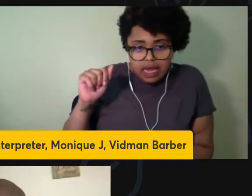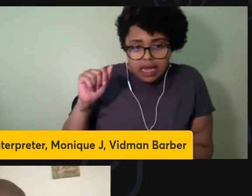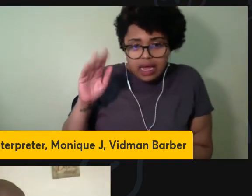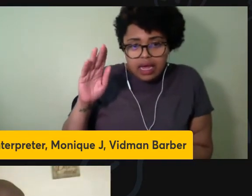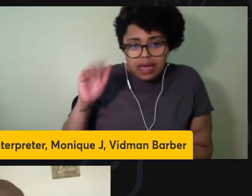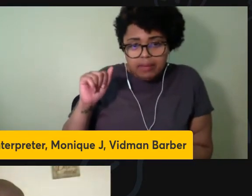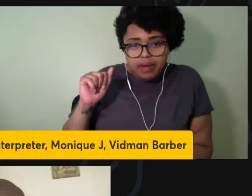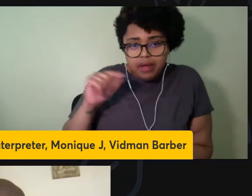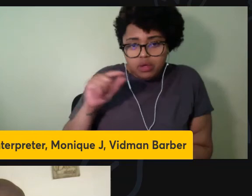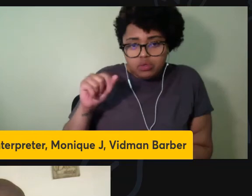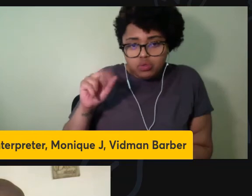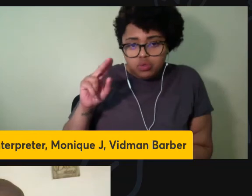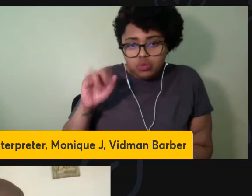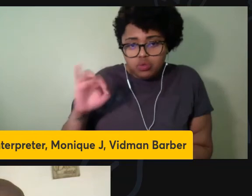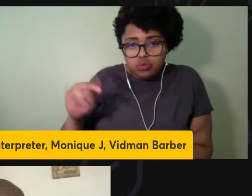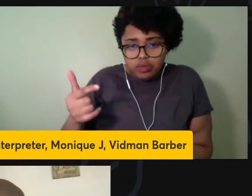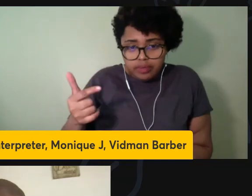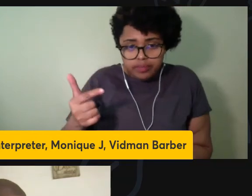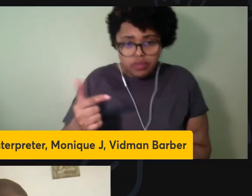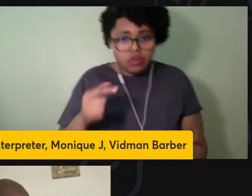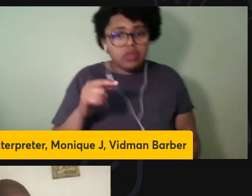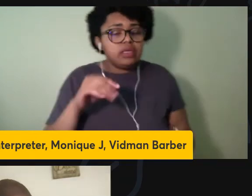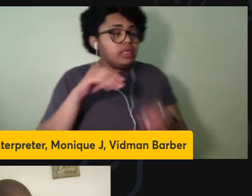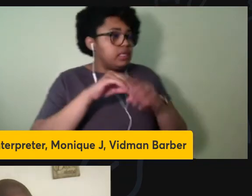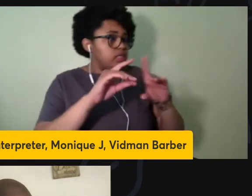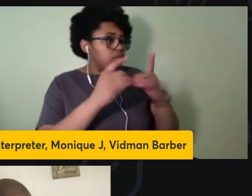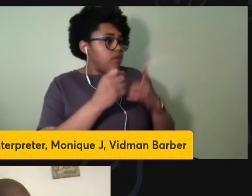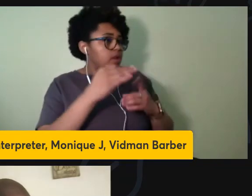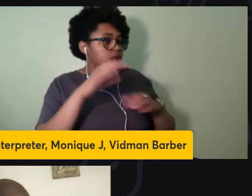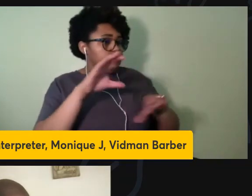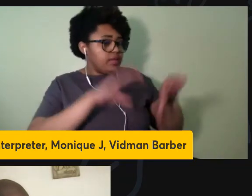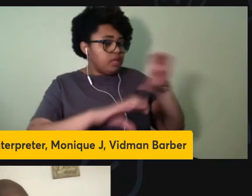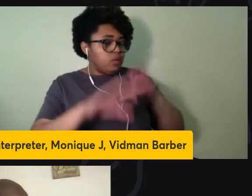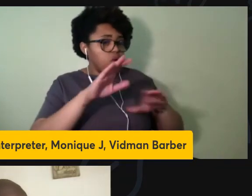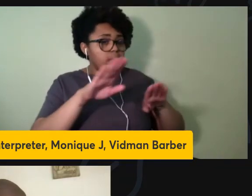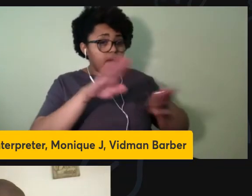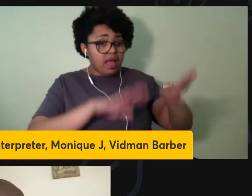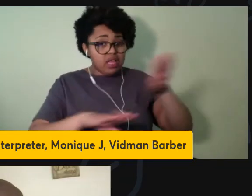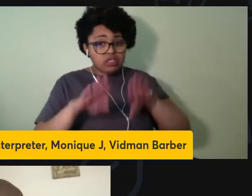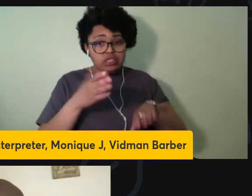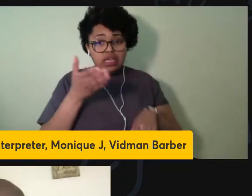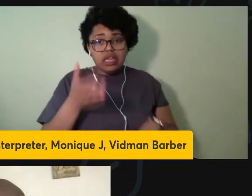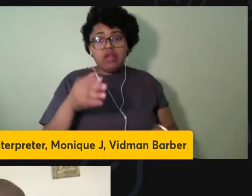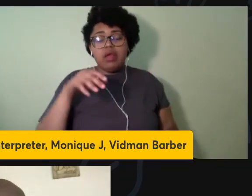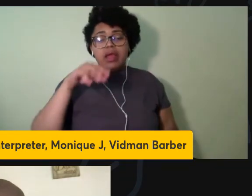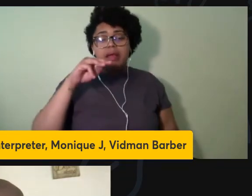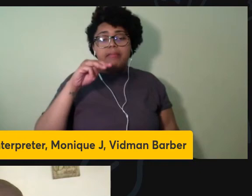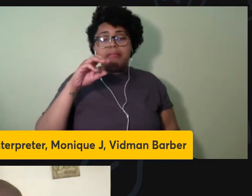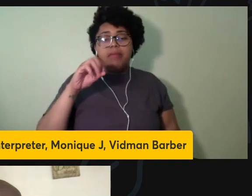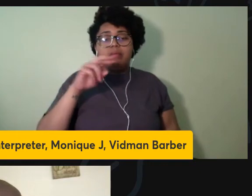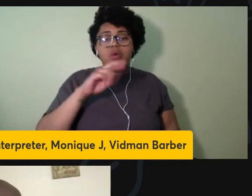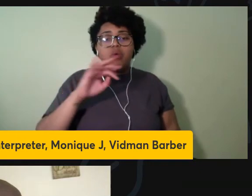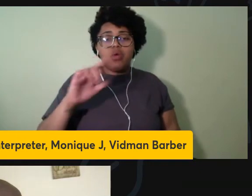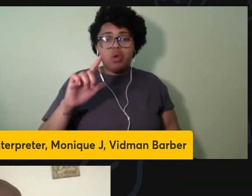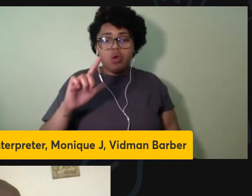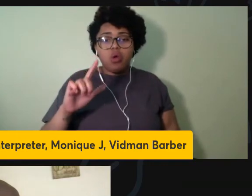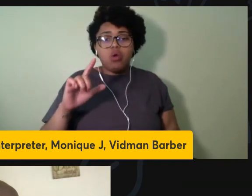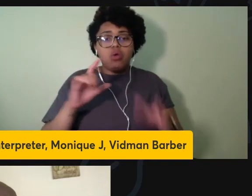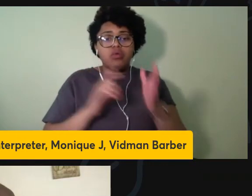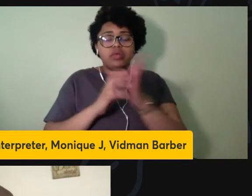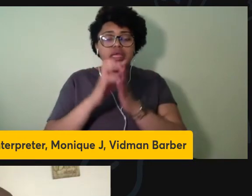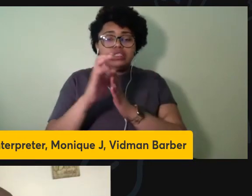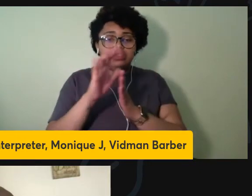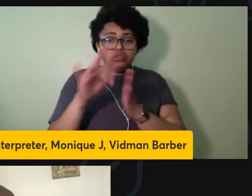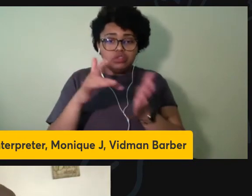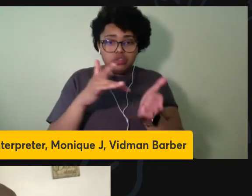is a postdoctoral fellow in the Department of Chemical Biology at Memorial Sloan Kettering Cancer Center in the lab of Dr.